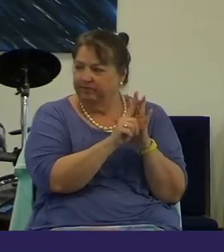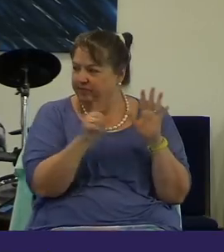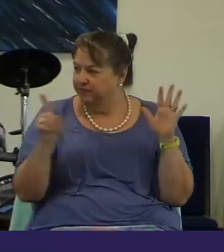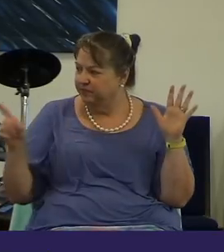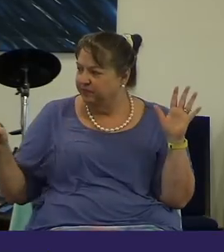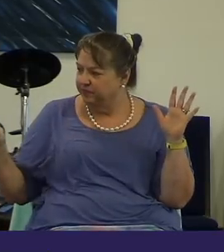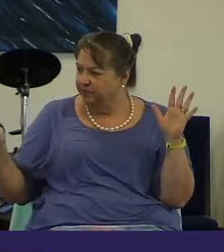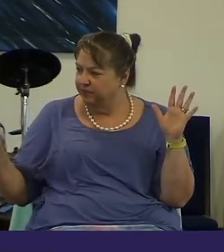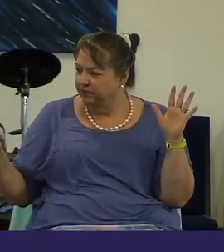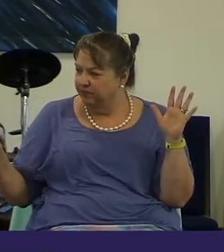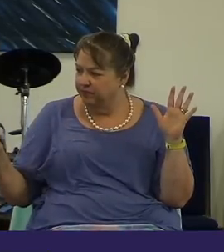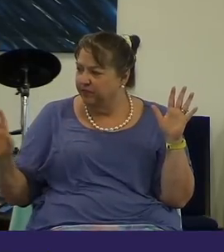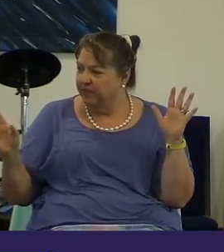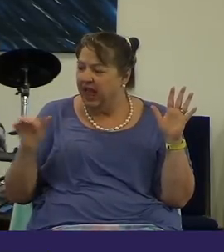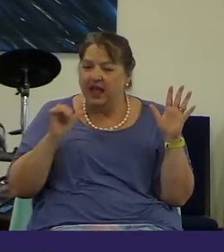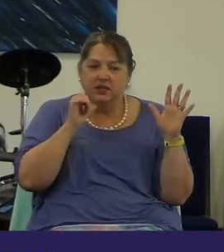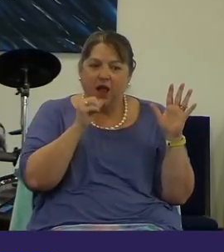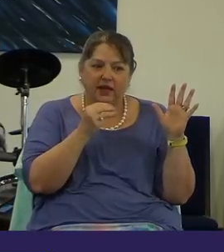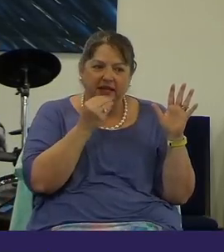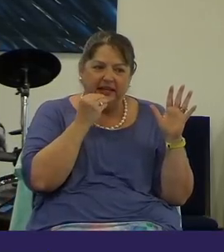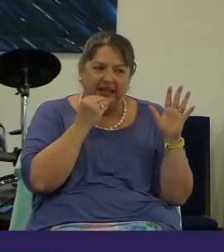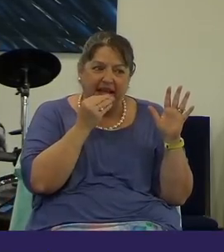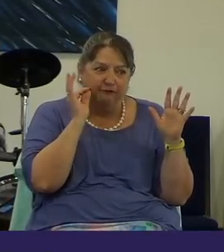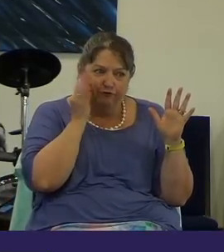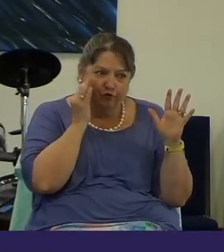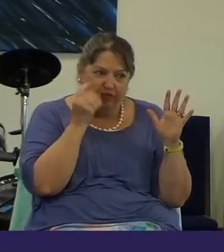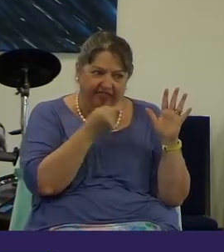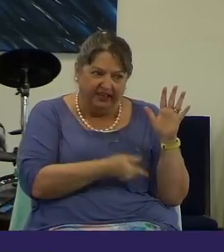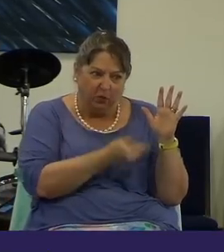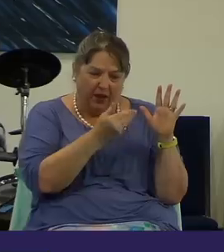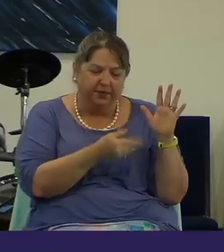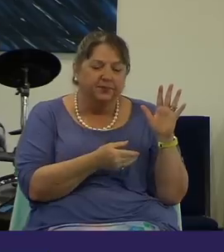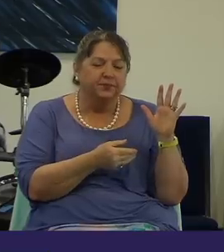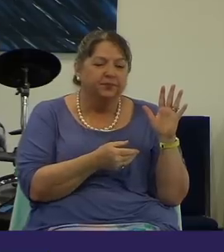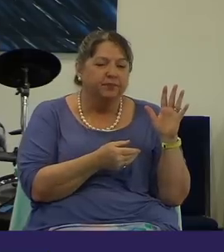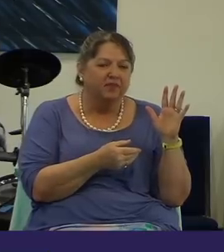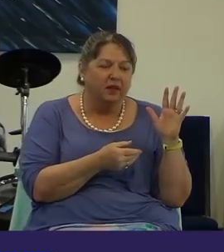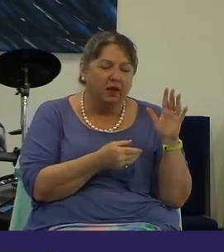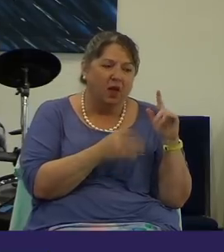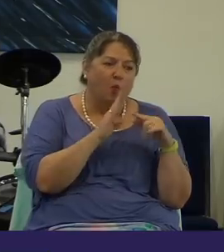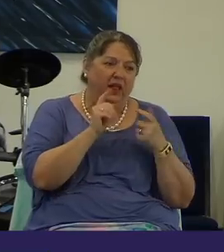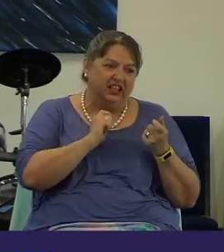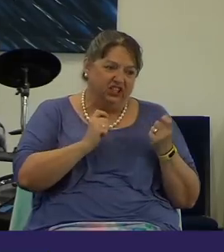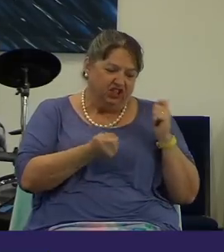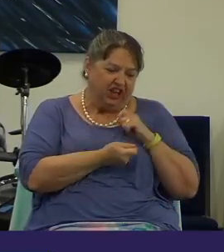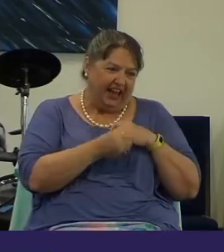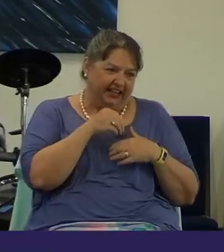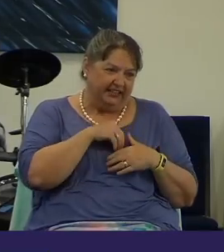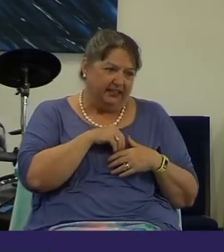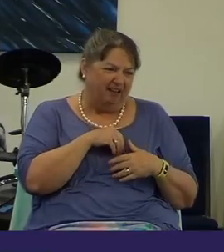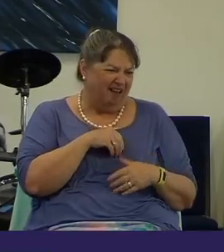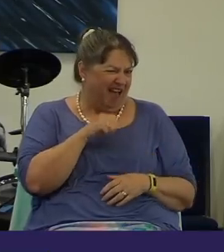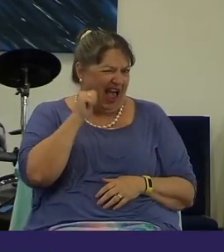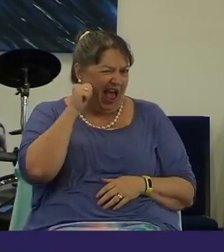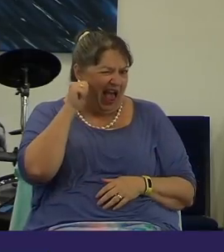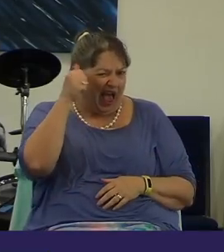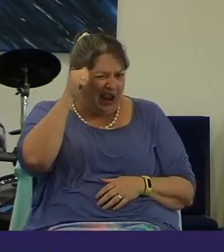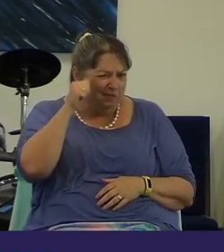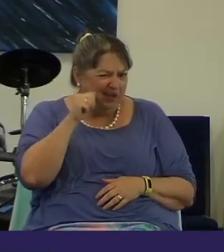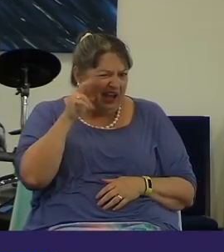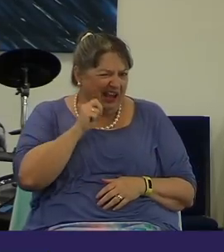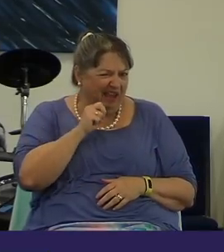That when they ate the fruit, then they would change. And they ate the fruit, and it changed